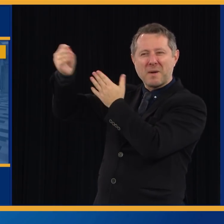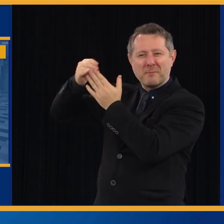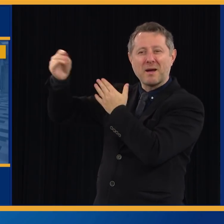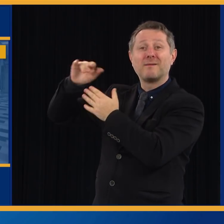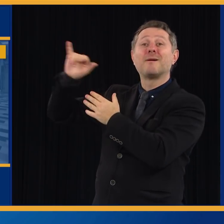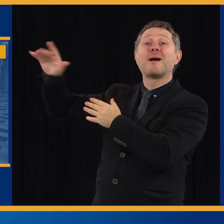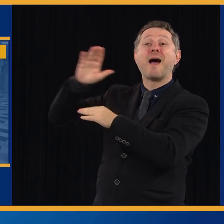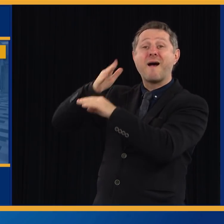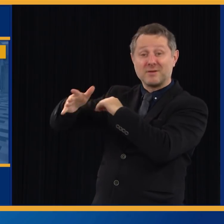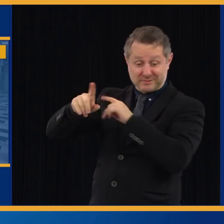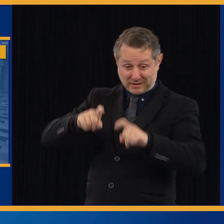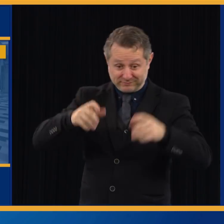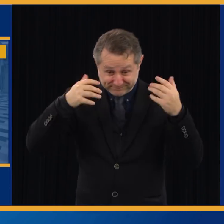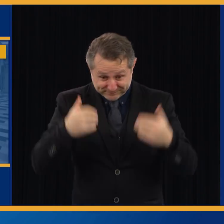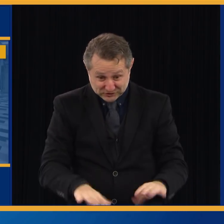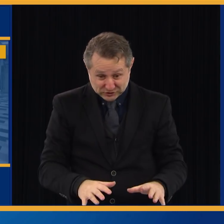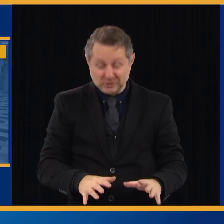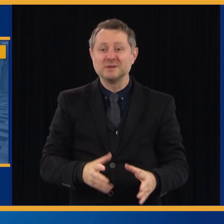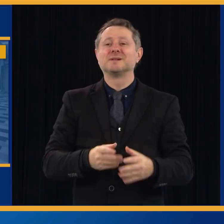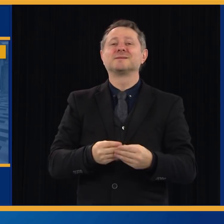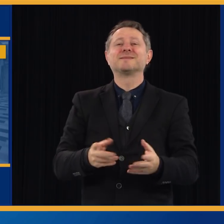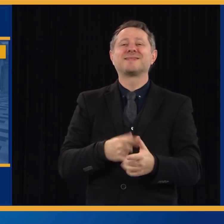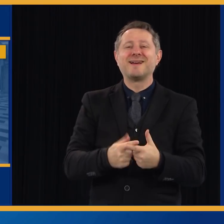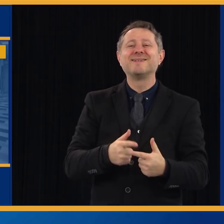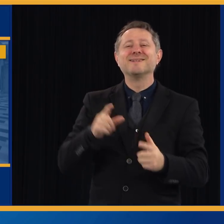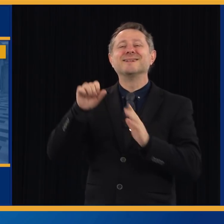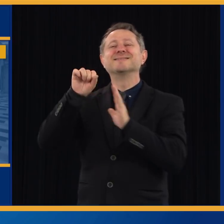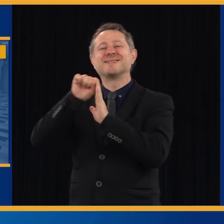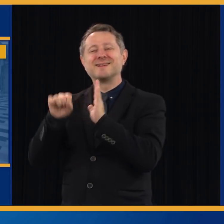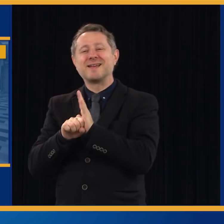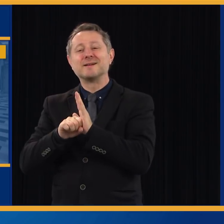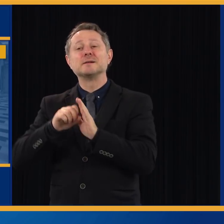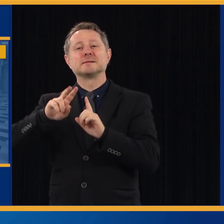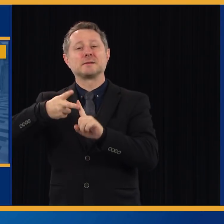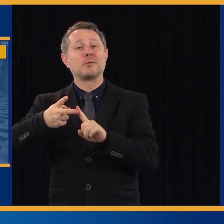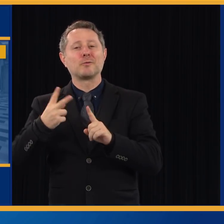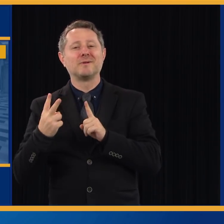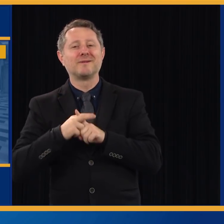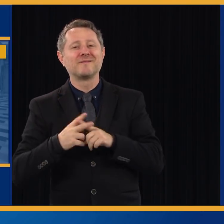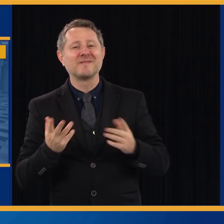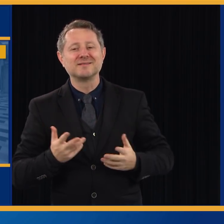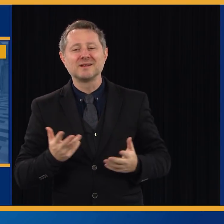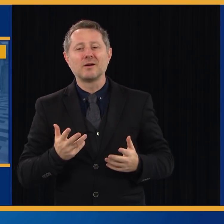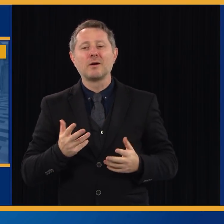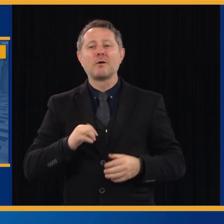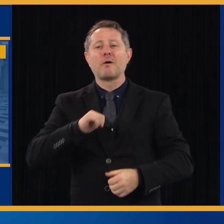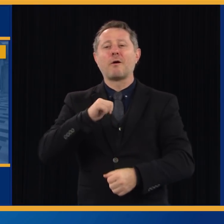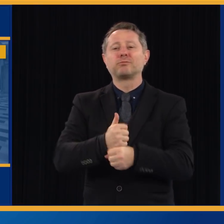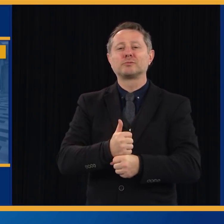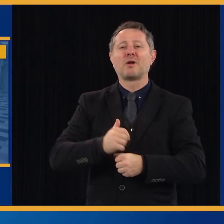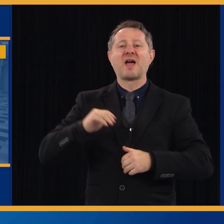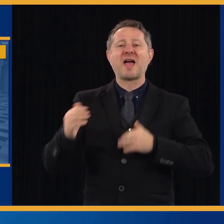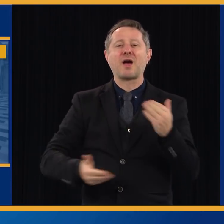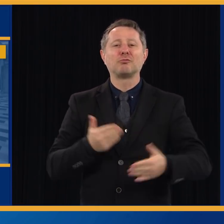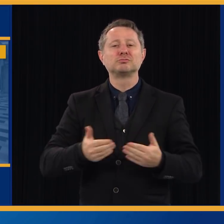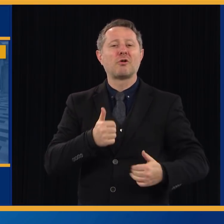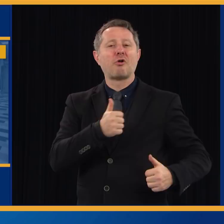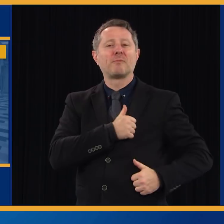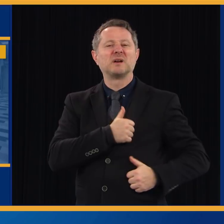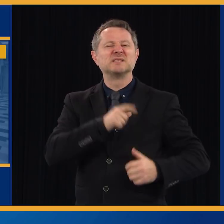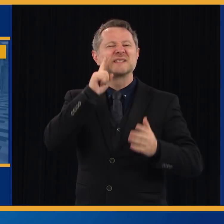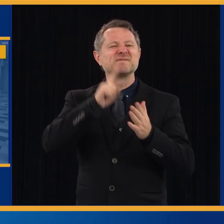have a second big task. Put together an army of tracers who